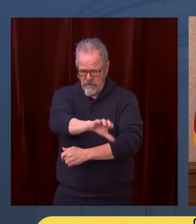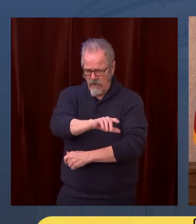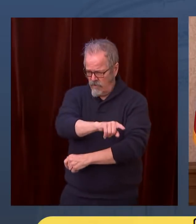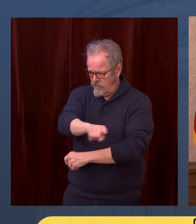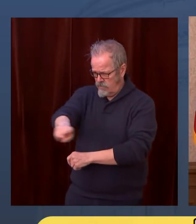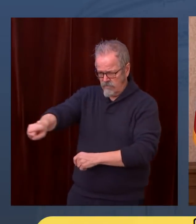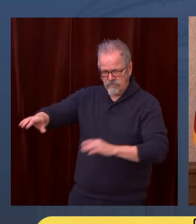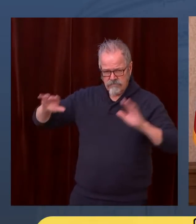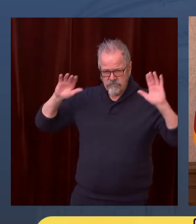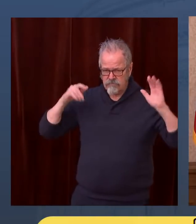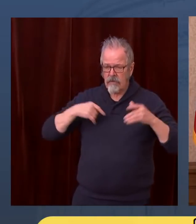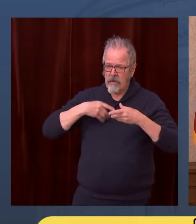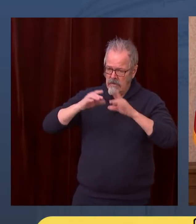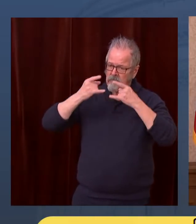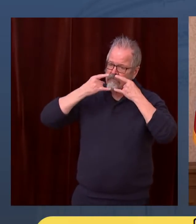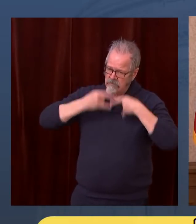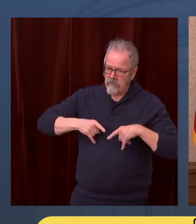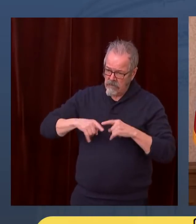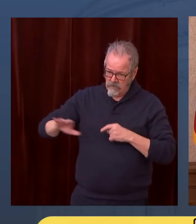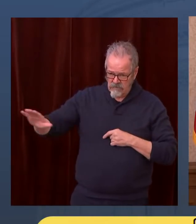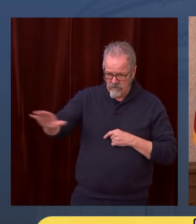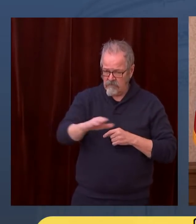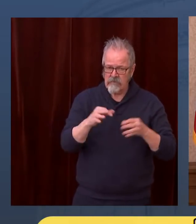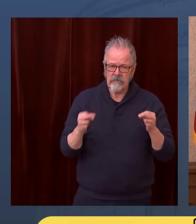make, I hope that they will be as,